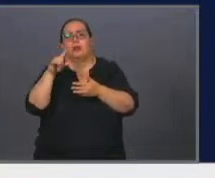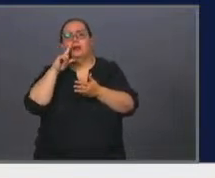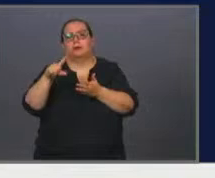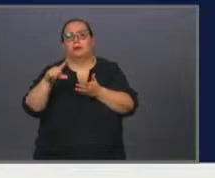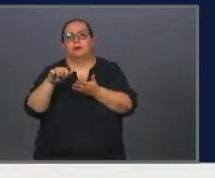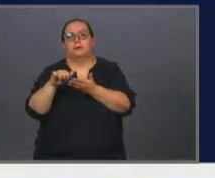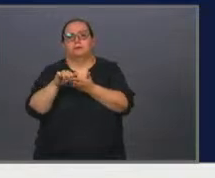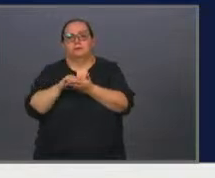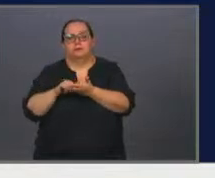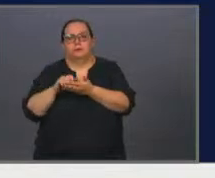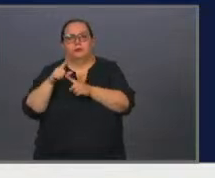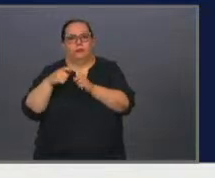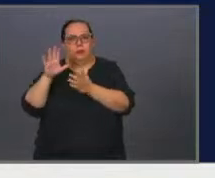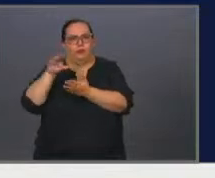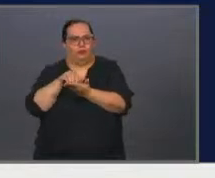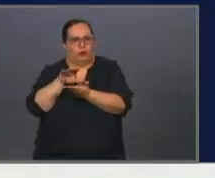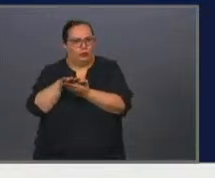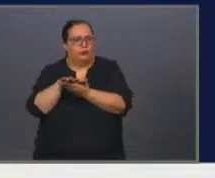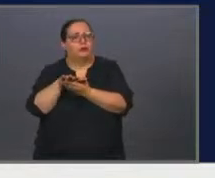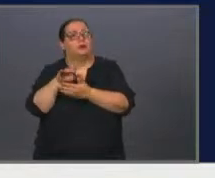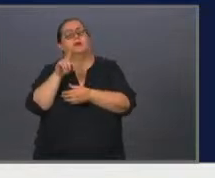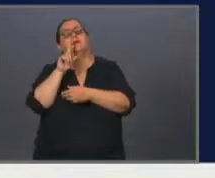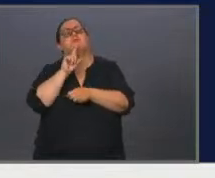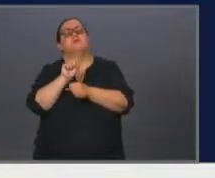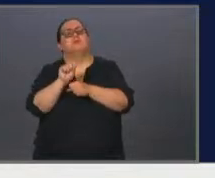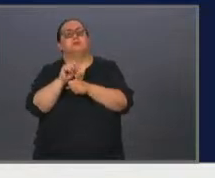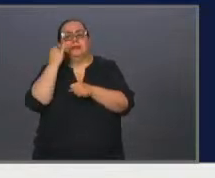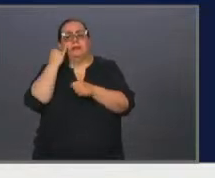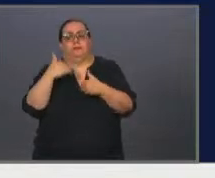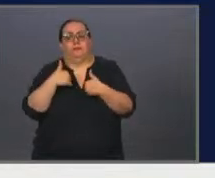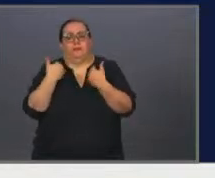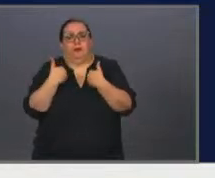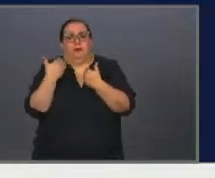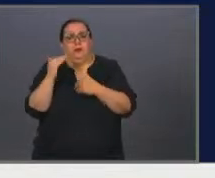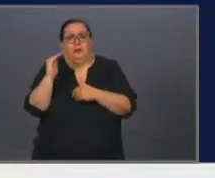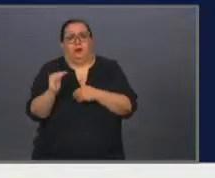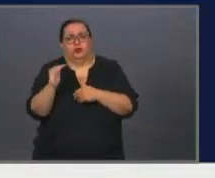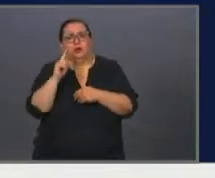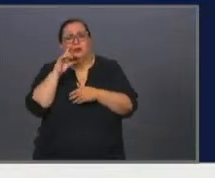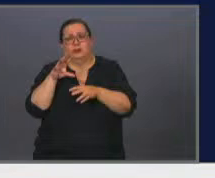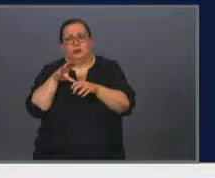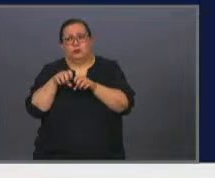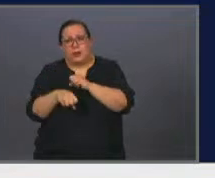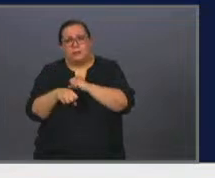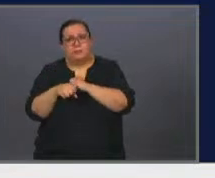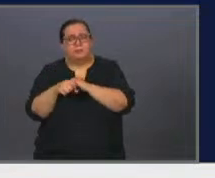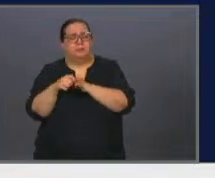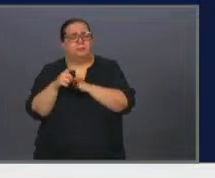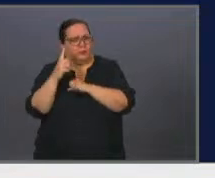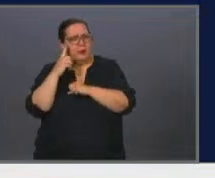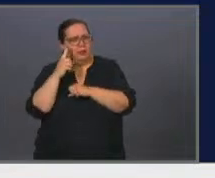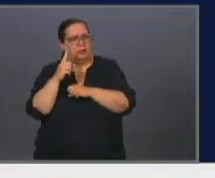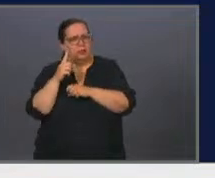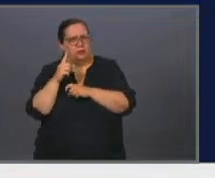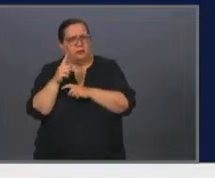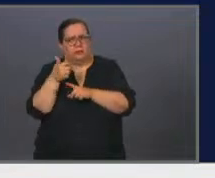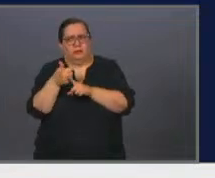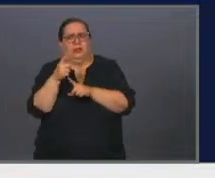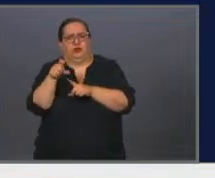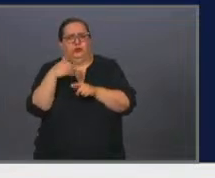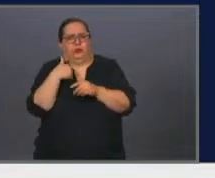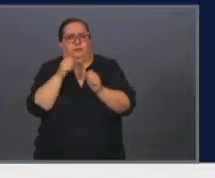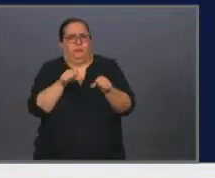their record. And certainly if a young child is raped or so, I think they should have that